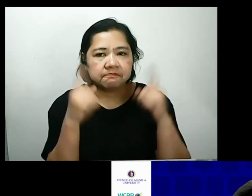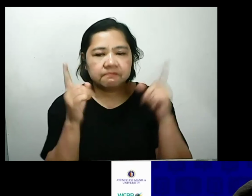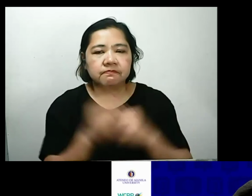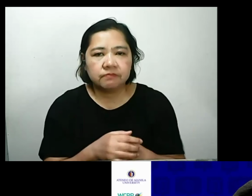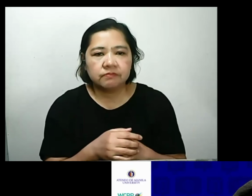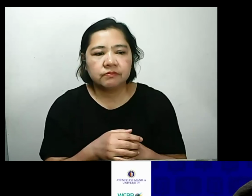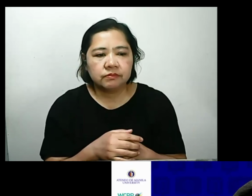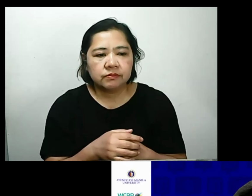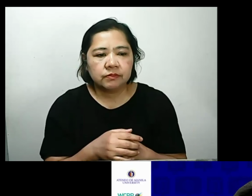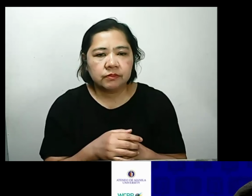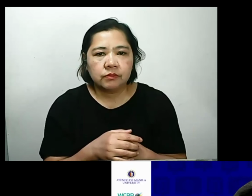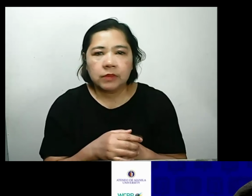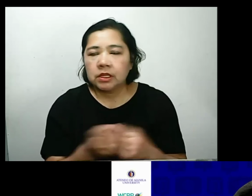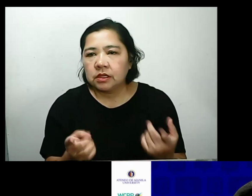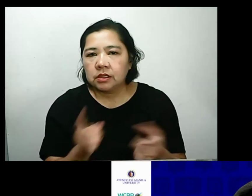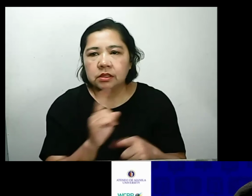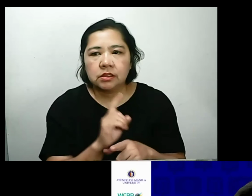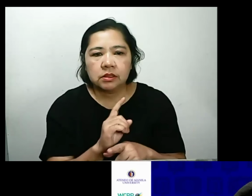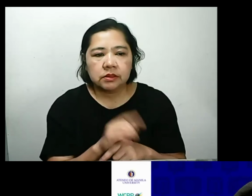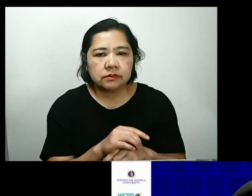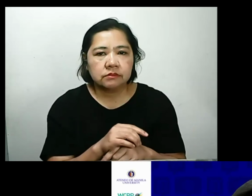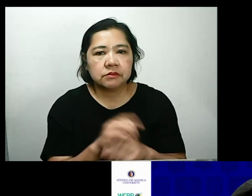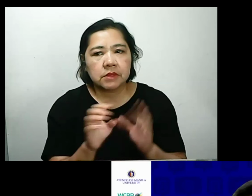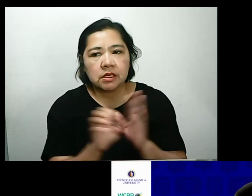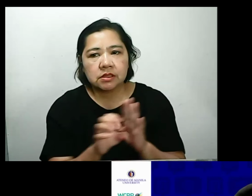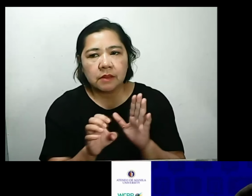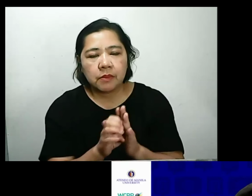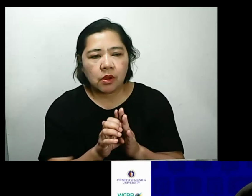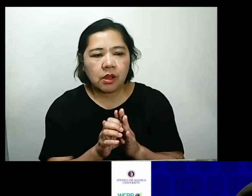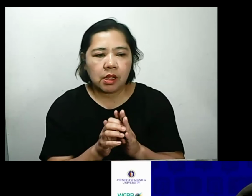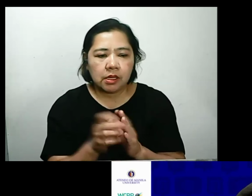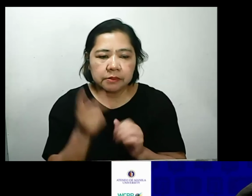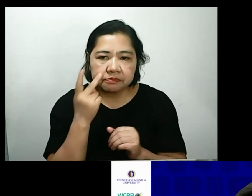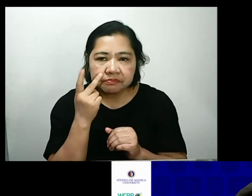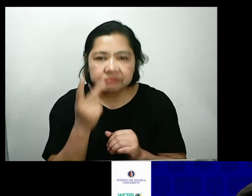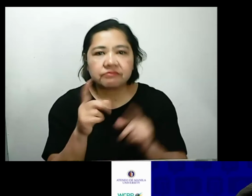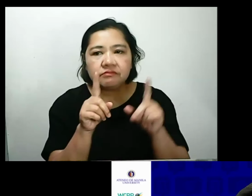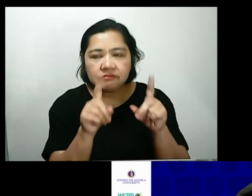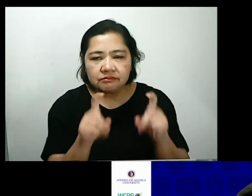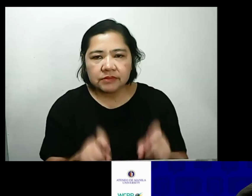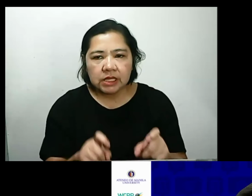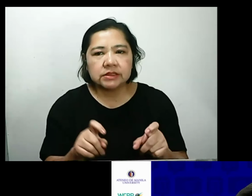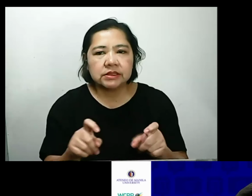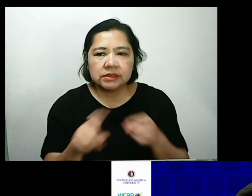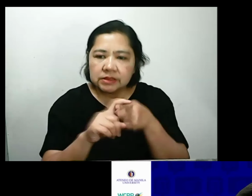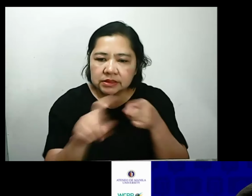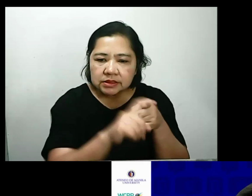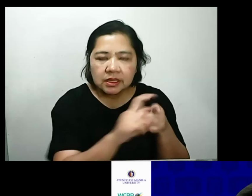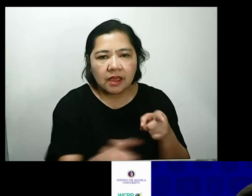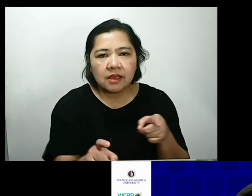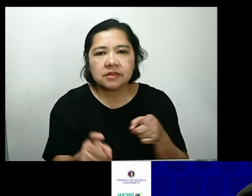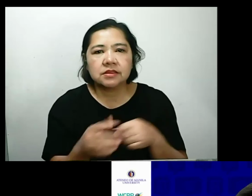for example, testing the messages through FGDs before sending it out to public or doing surveys to test your